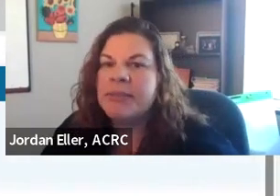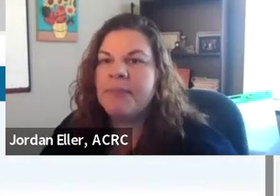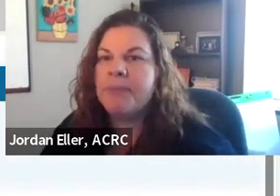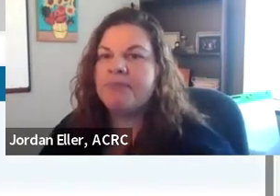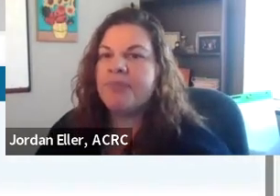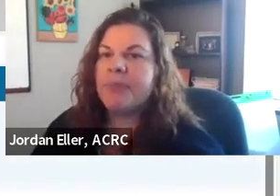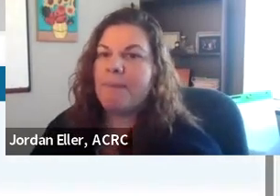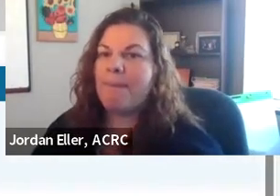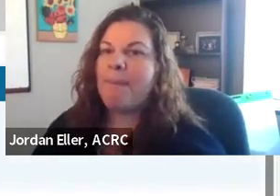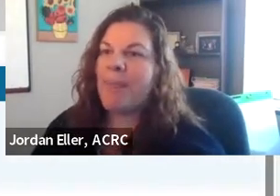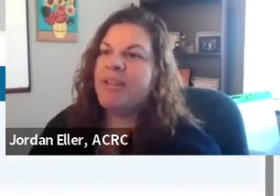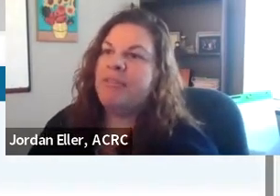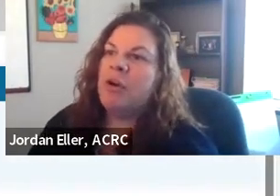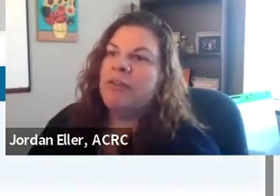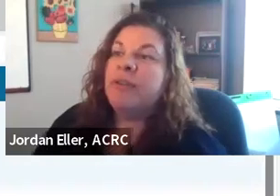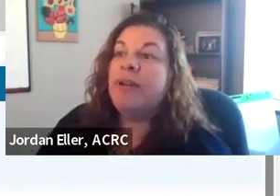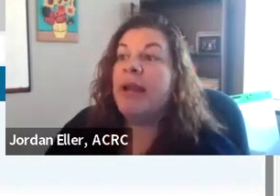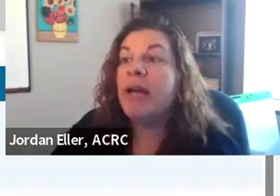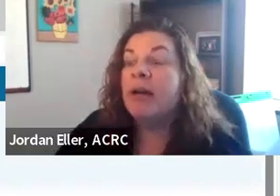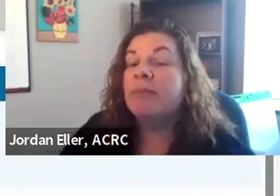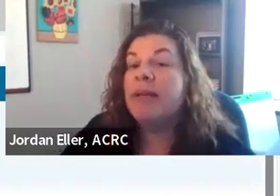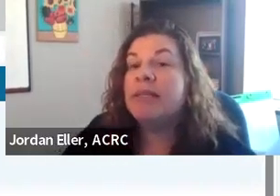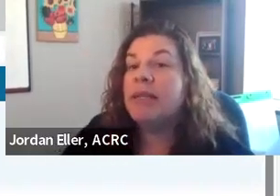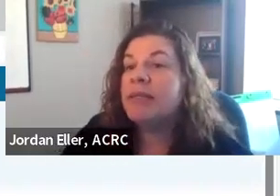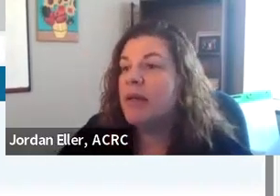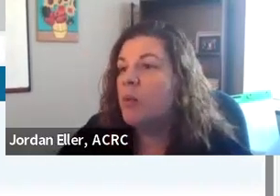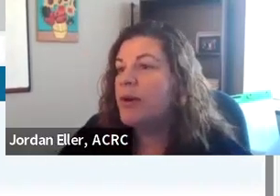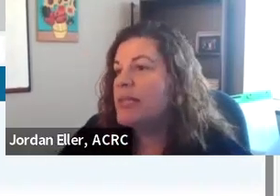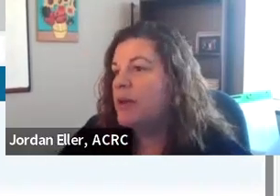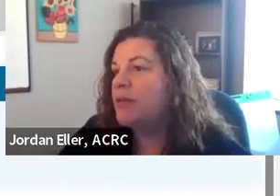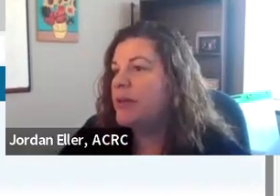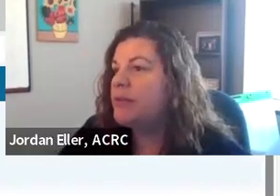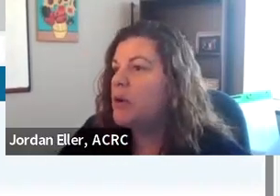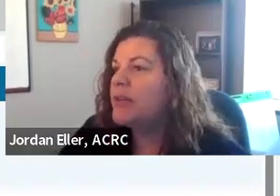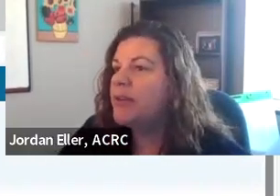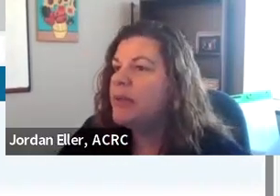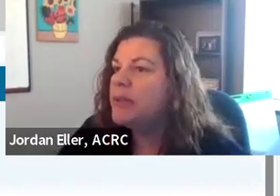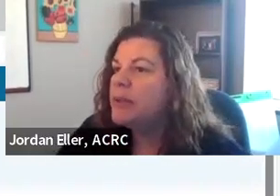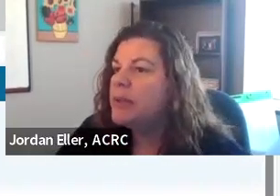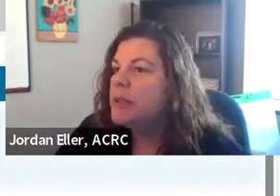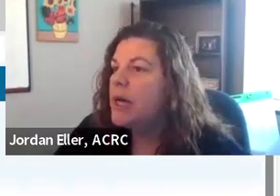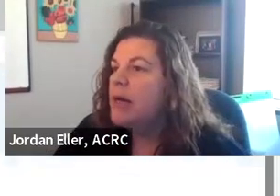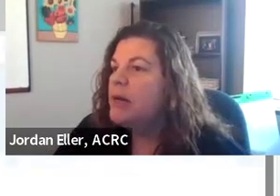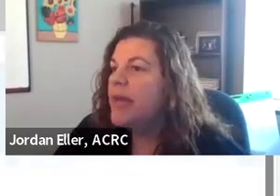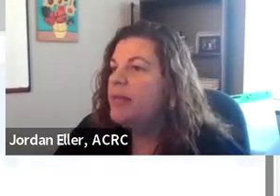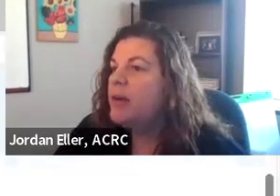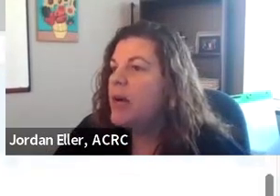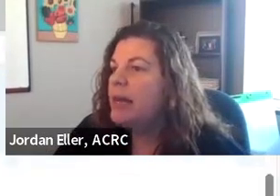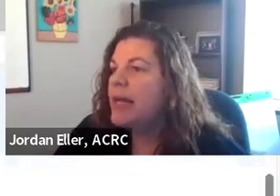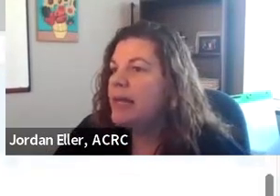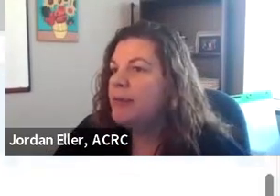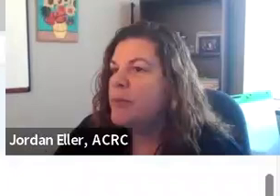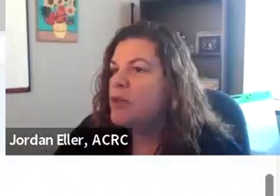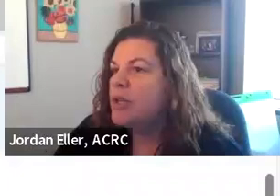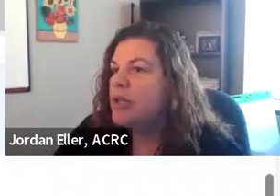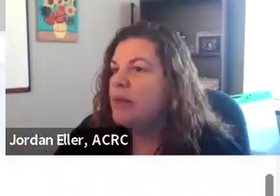seeing this? Yeah. The deaf and hard of hearing, right? It's the awareness month for deaf and hard of hearing. And they're